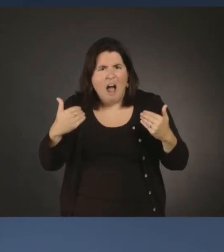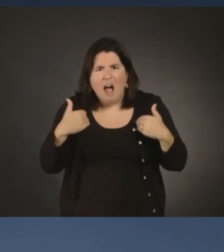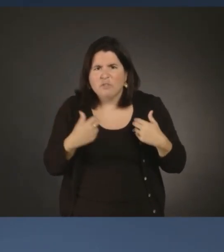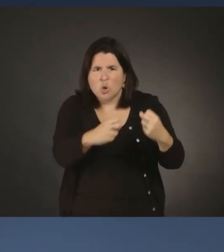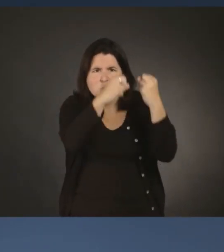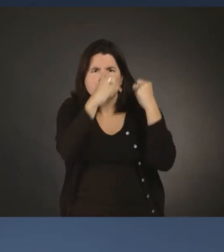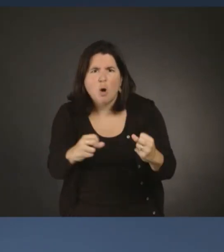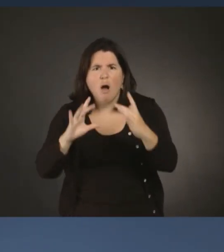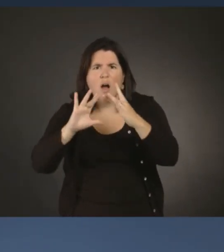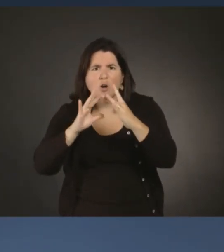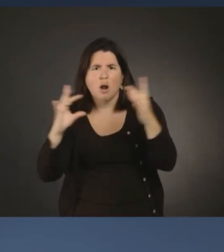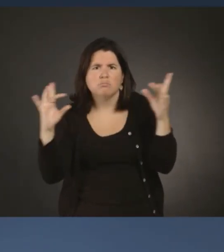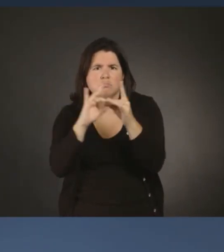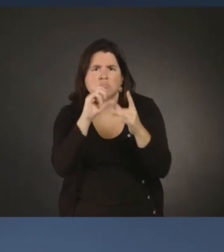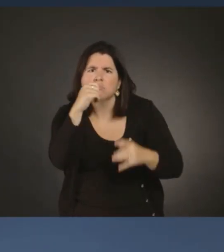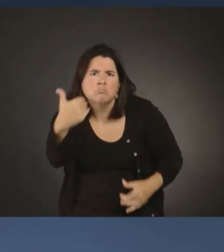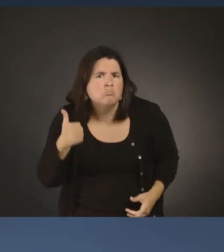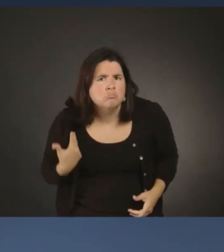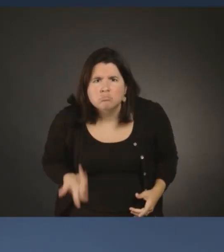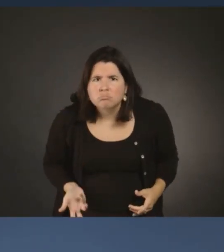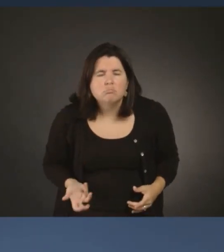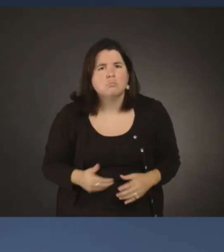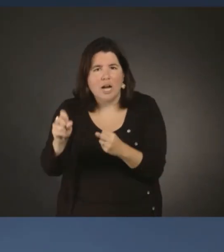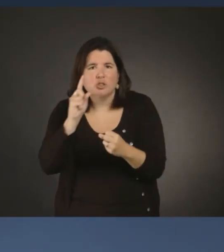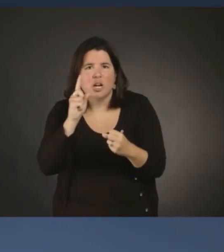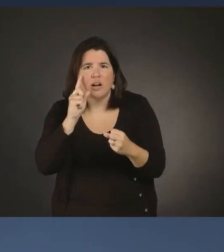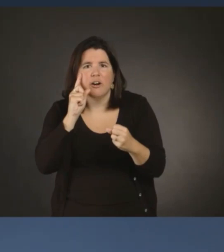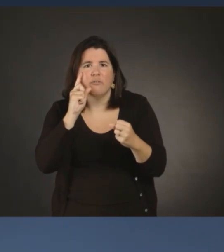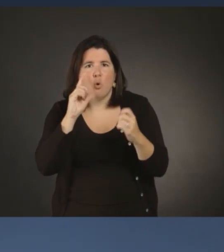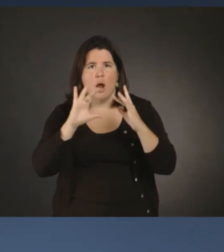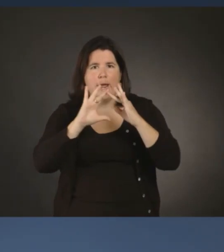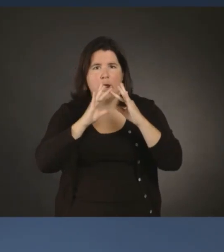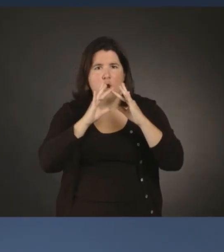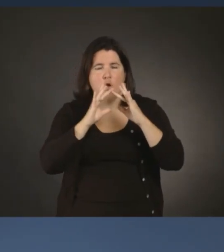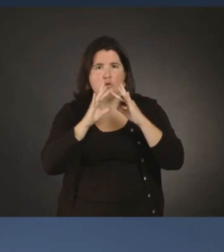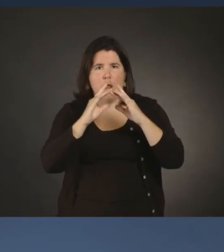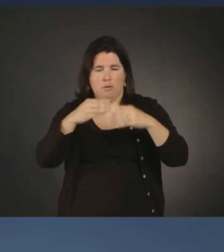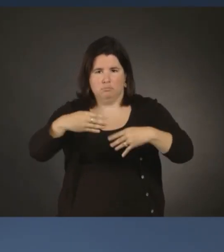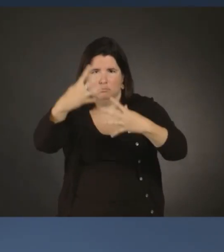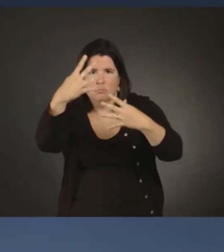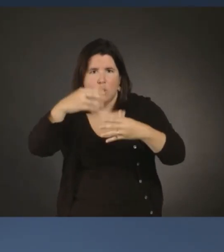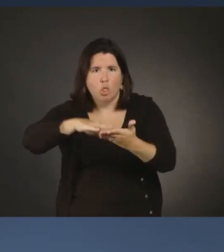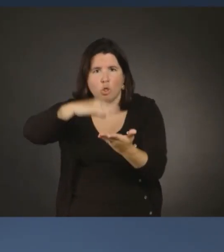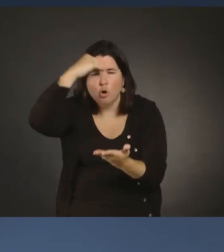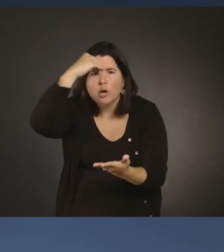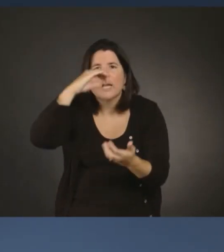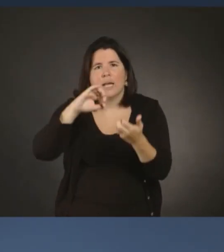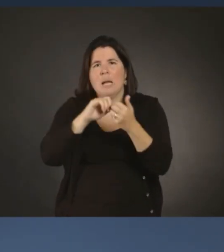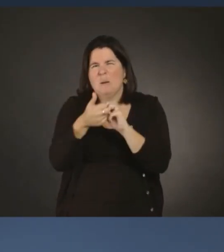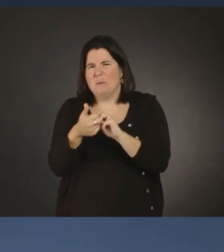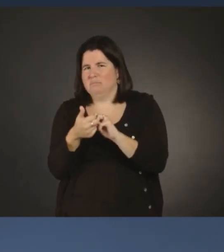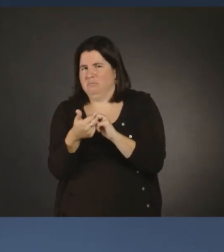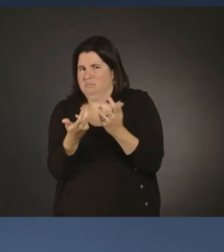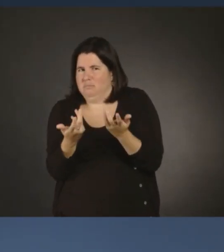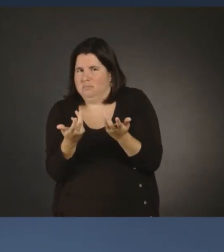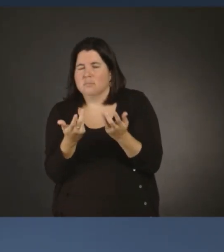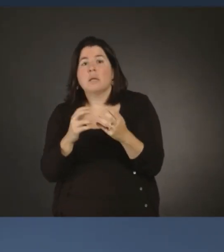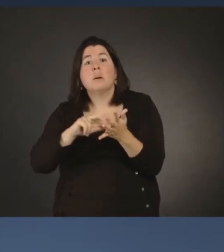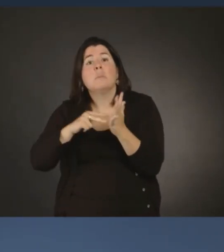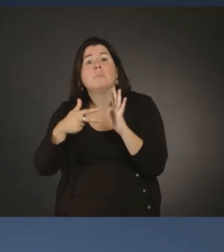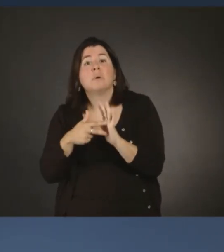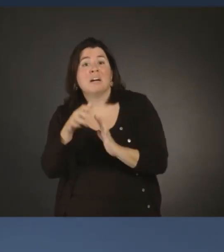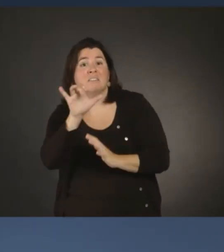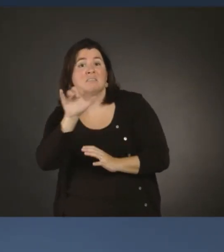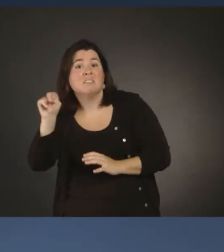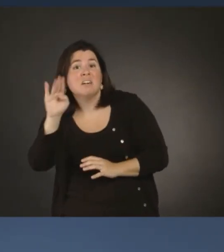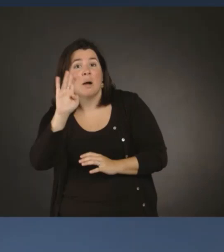This is not acceptable, particularly as schools adopt remote learning strategies. That's why Cincinnati Bell and a number of partners